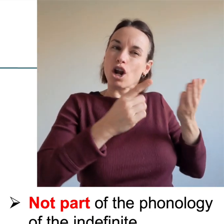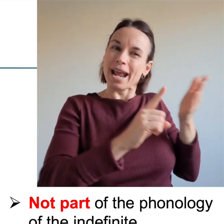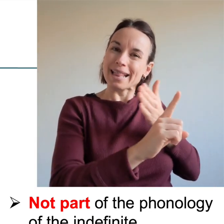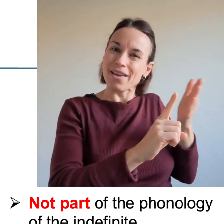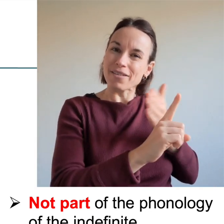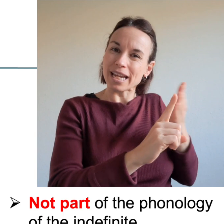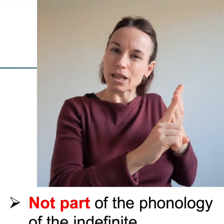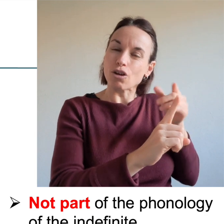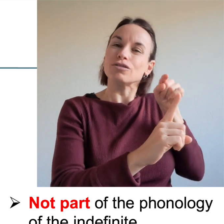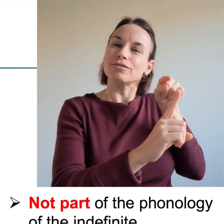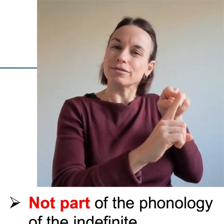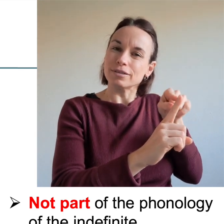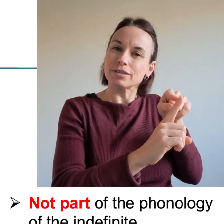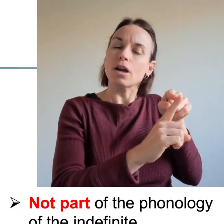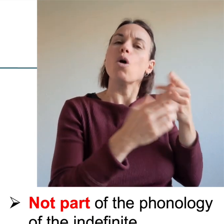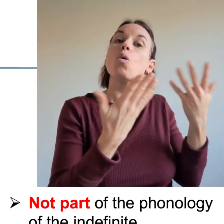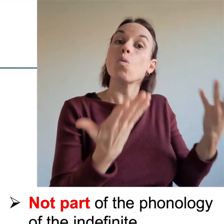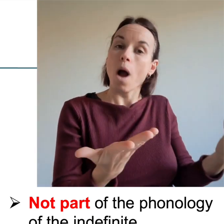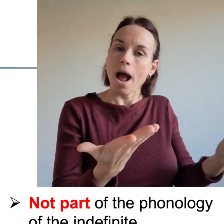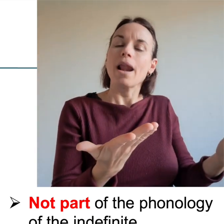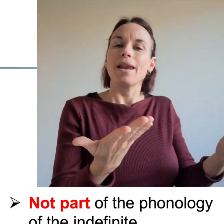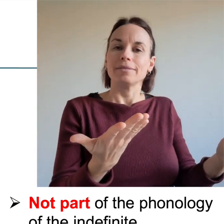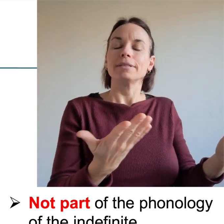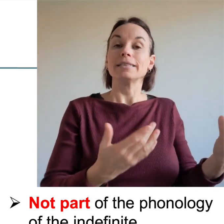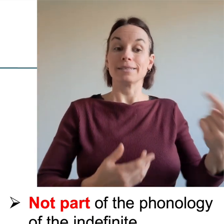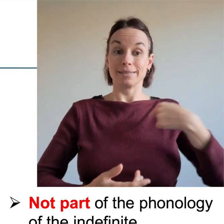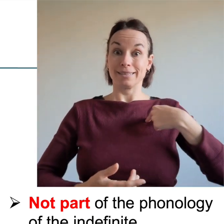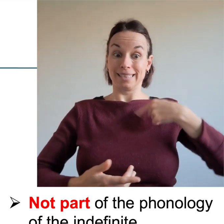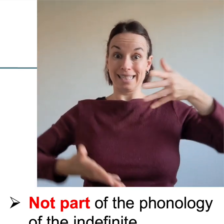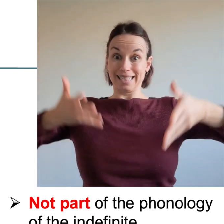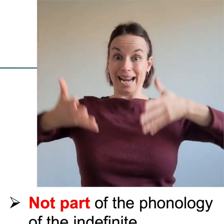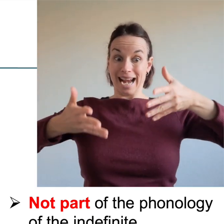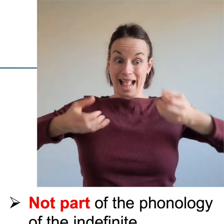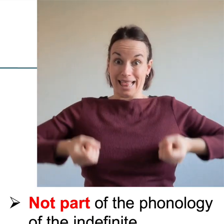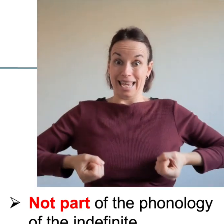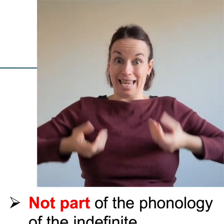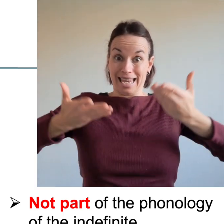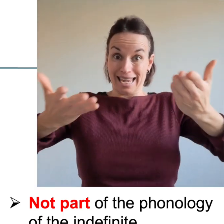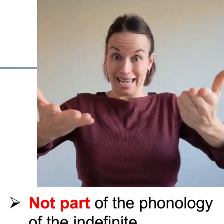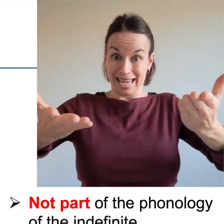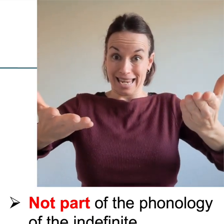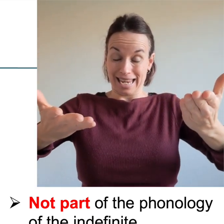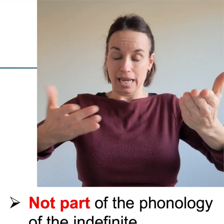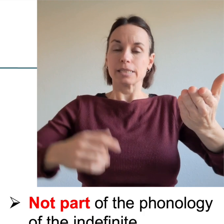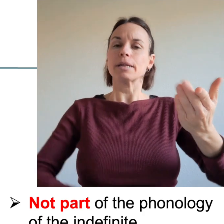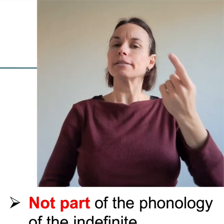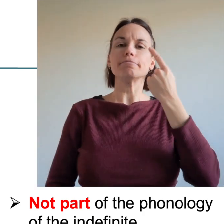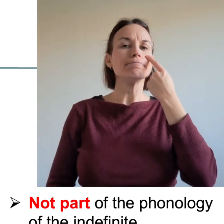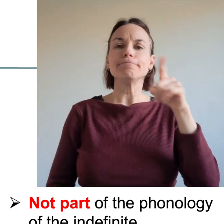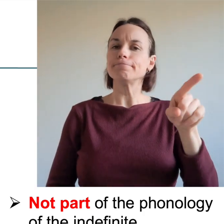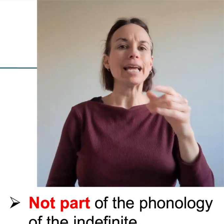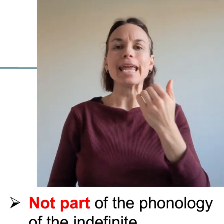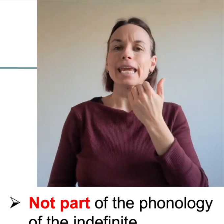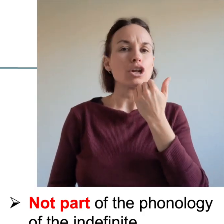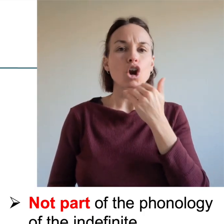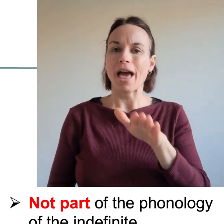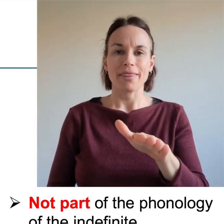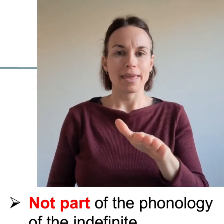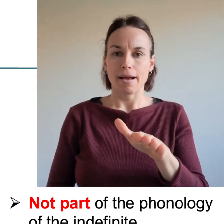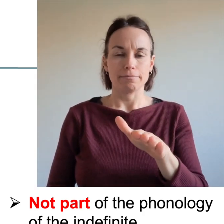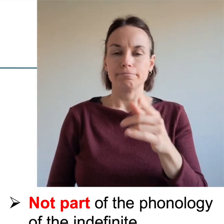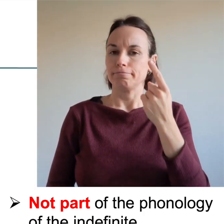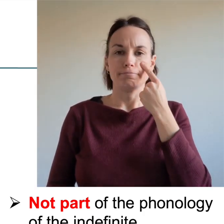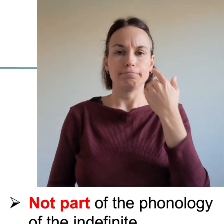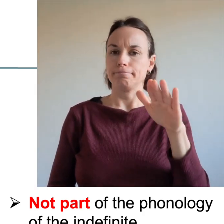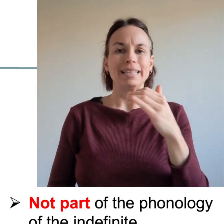contribution, in one of its values, the non-manual corners of the mouth,